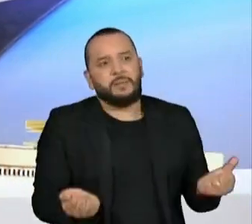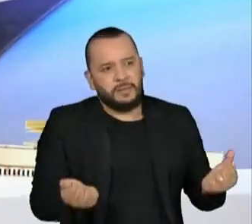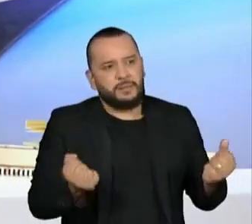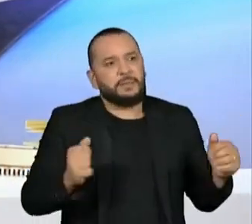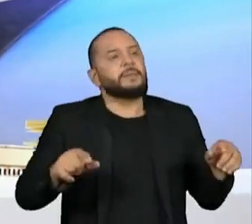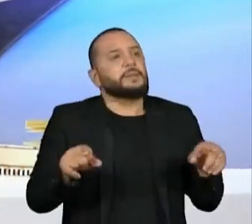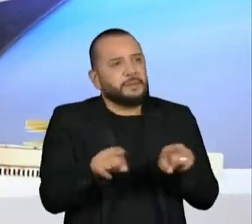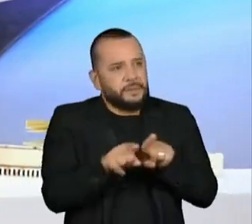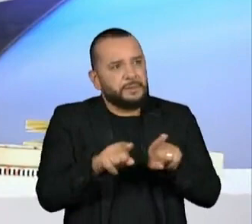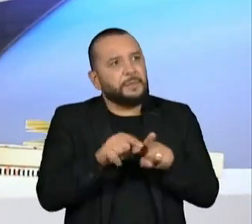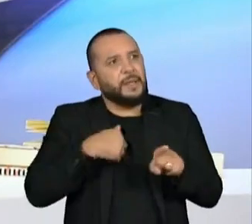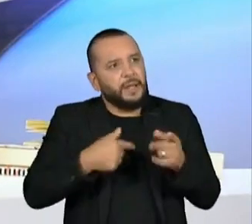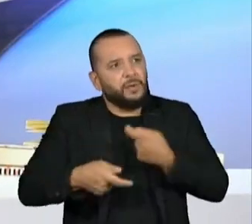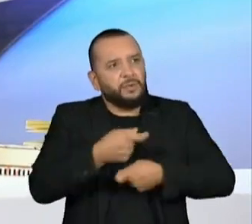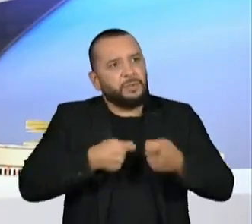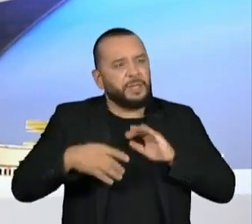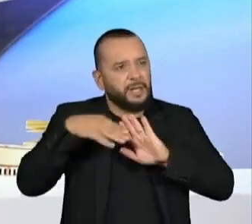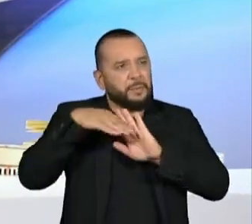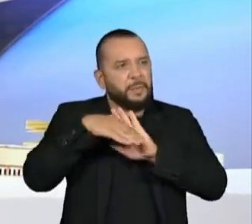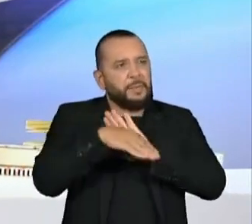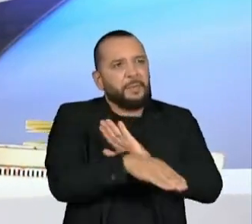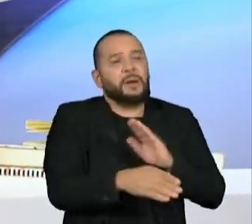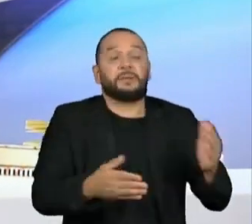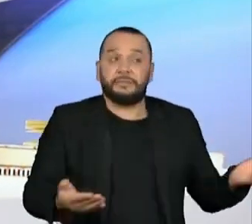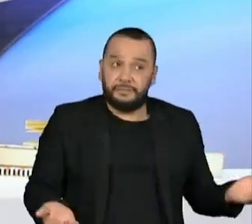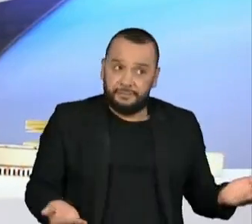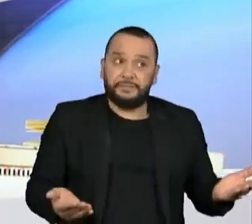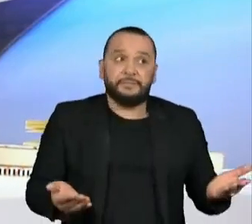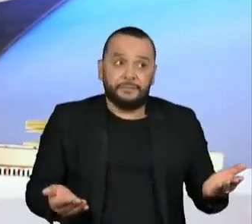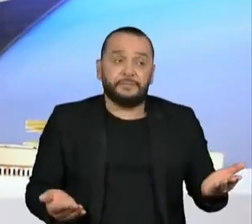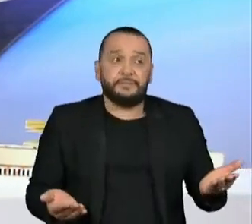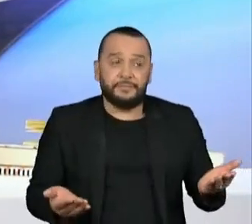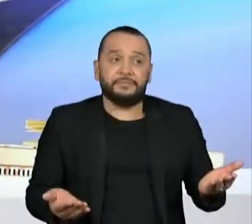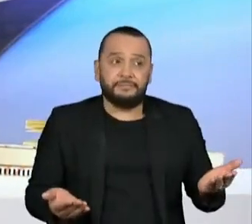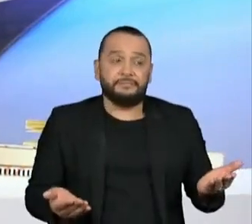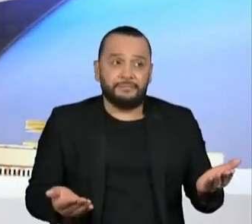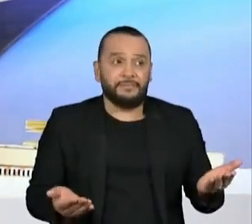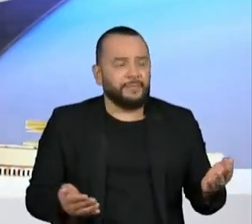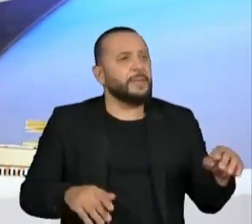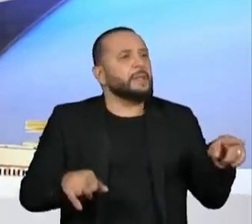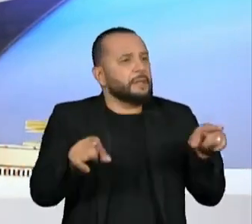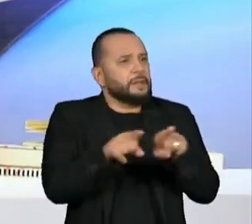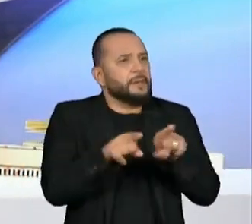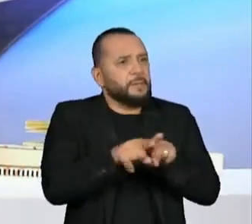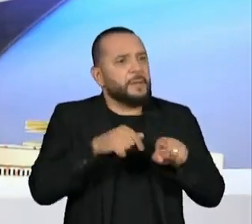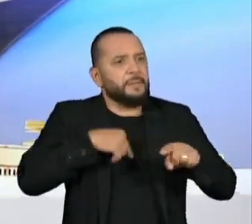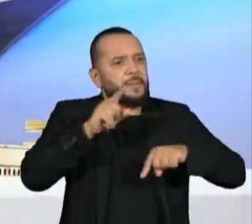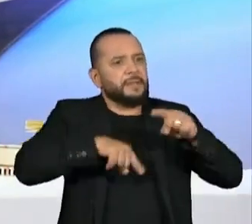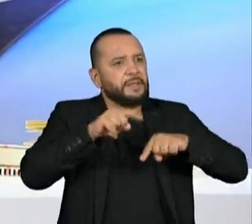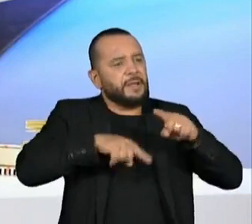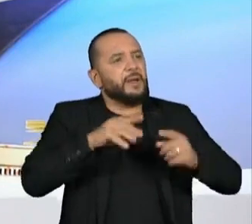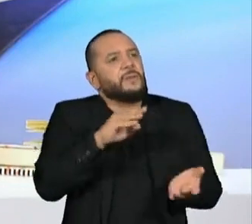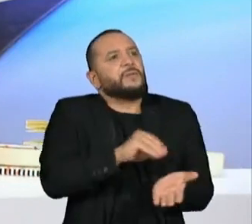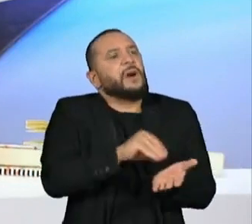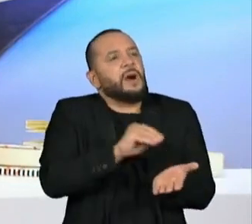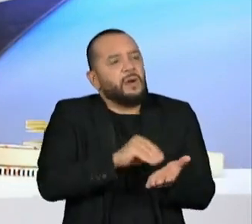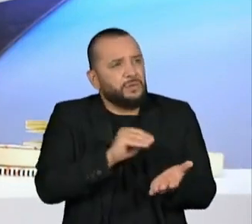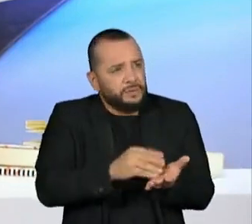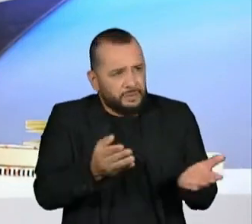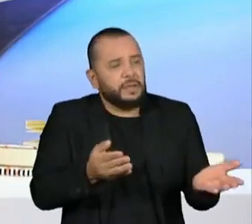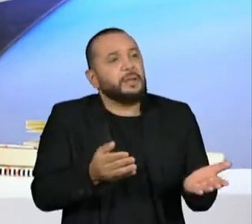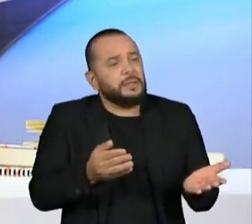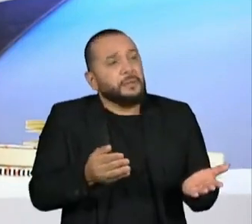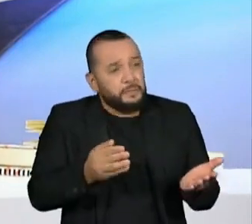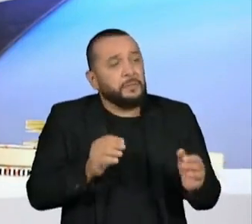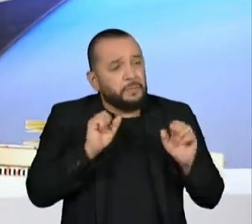sobre recursos, e se esse escasseamento de recursos não pode ele mesmo produzir